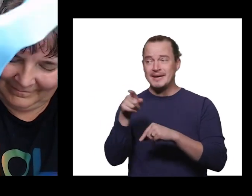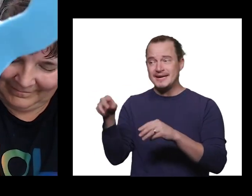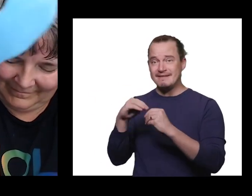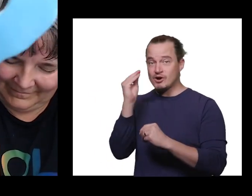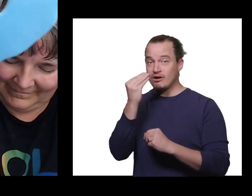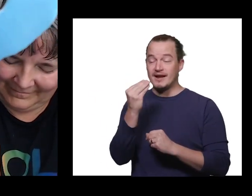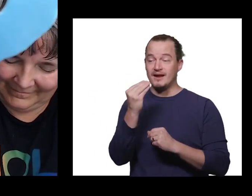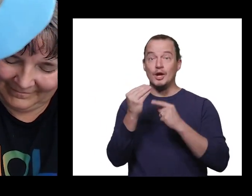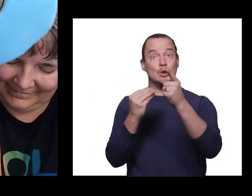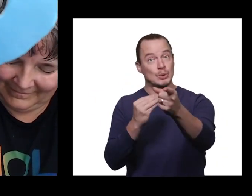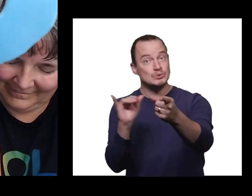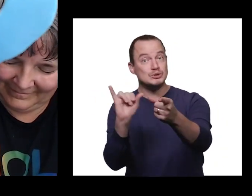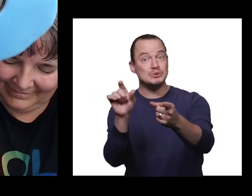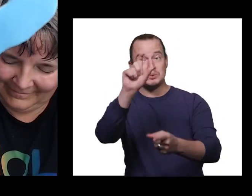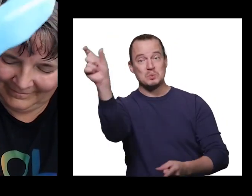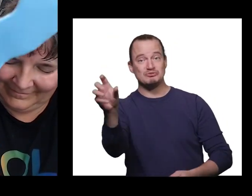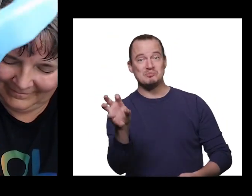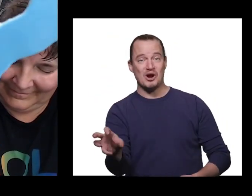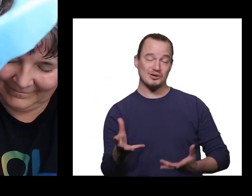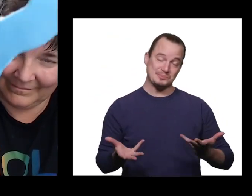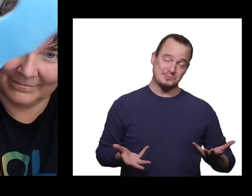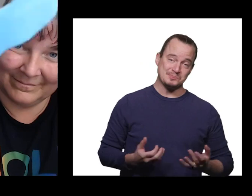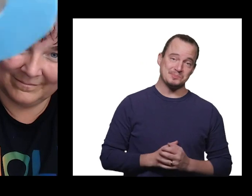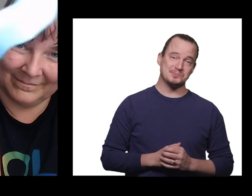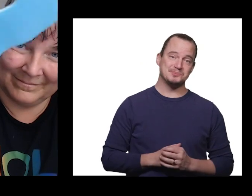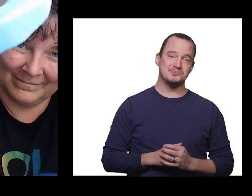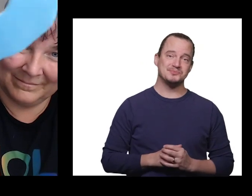rabbit in the garden, and, well, you.